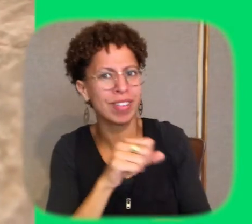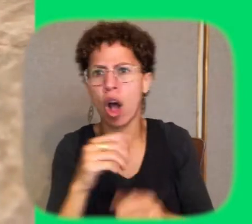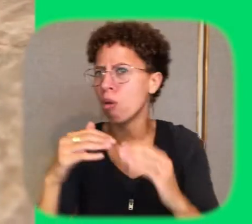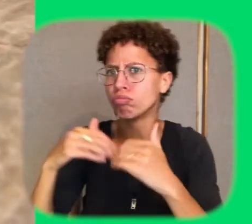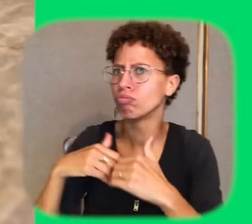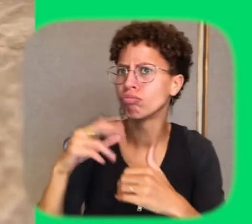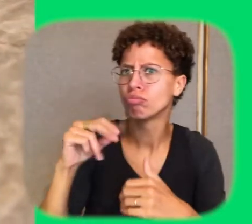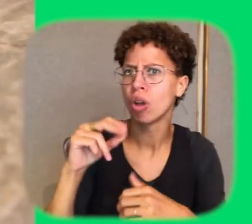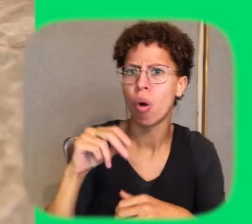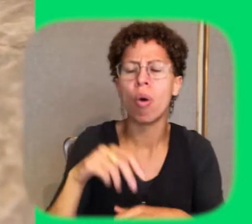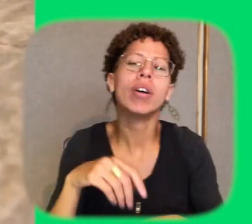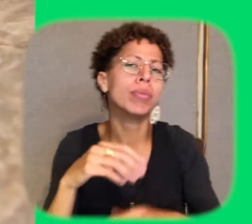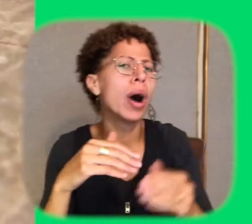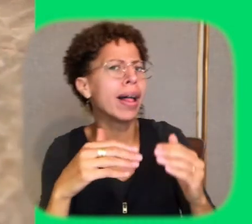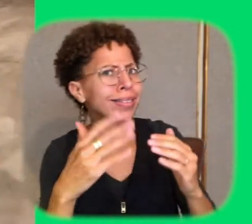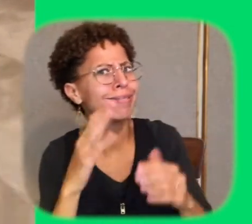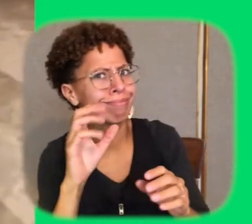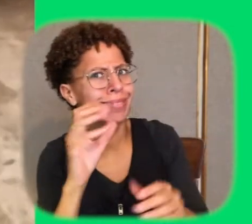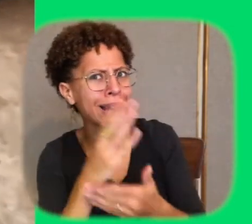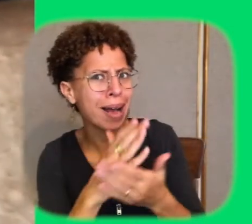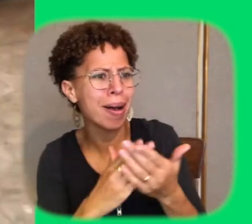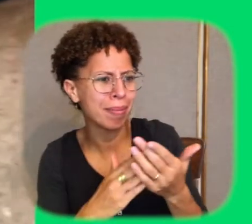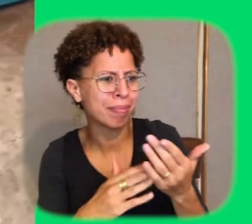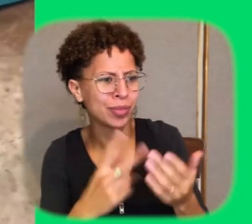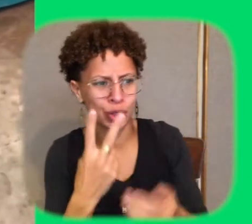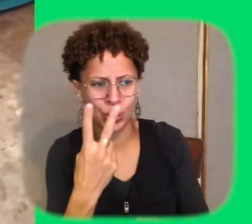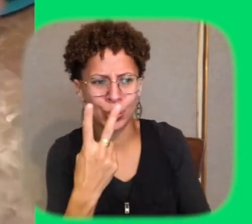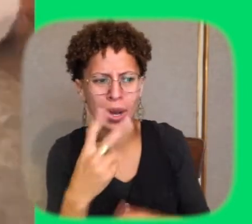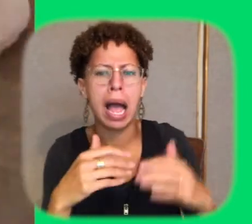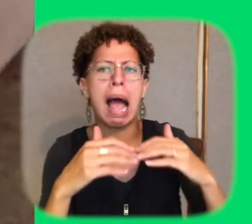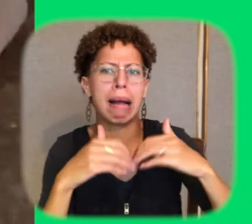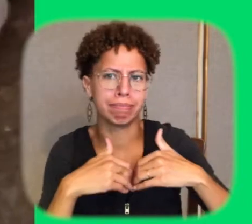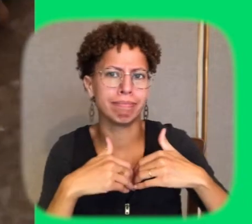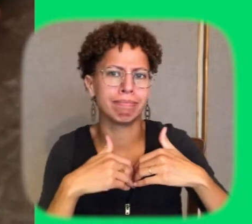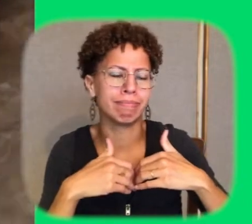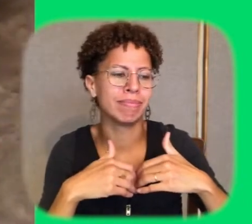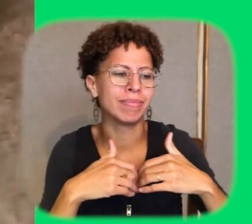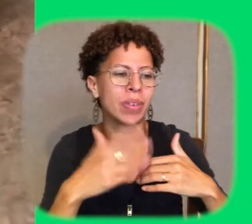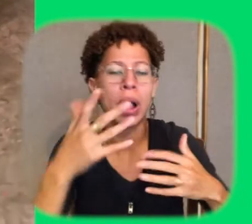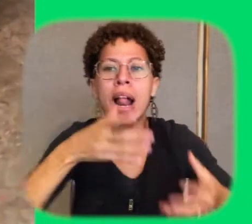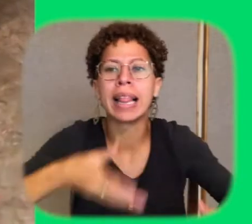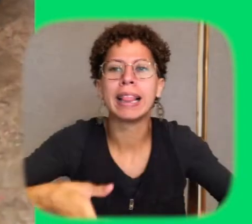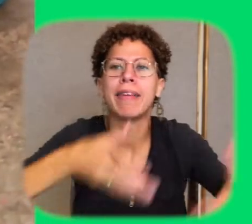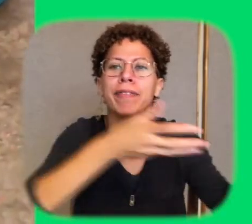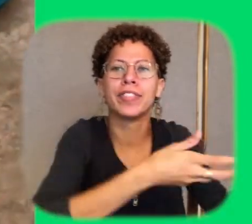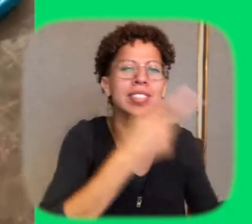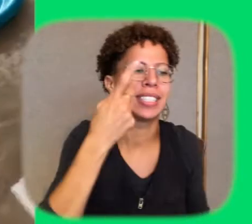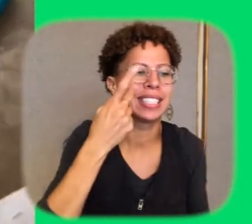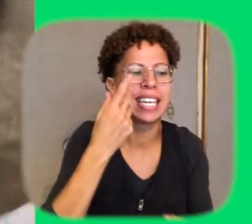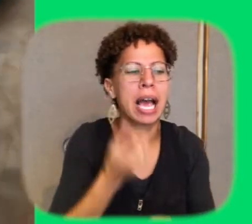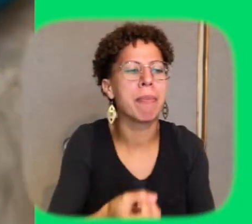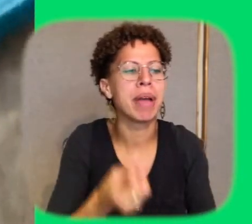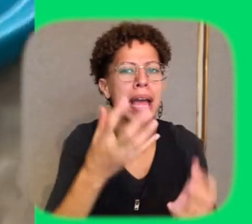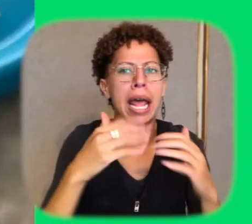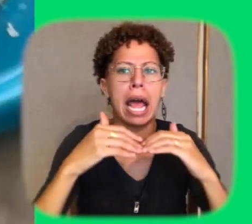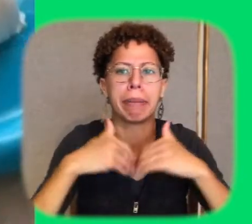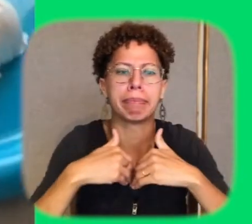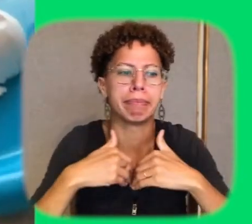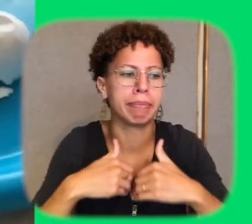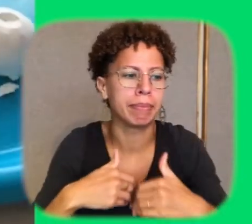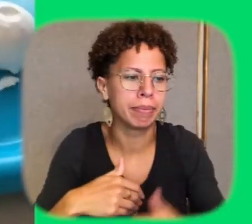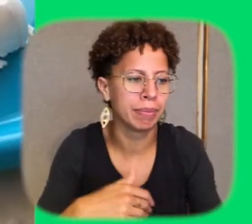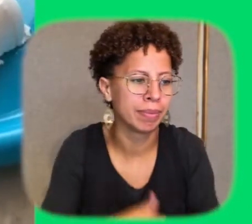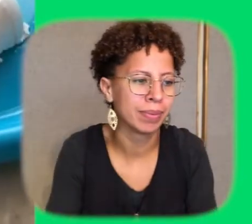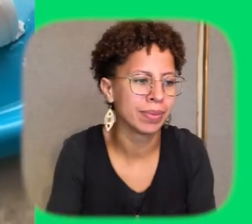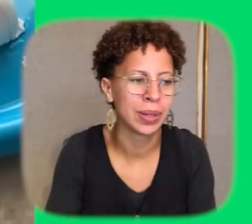many? I see two collapsed for sure. Why don't you lift up the books and see how many collapsed? Okay. Oof. How many?